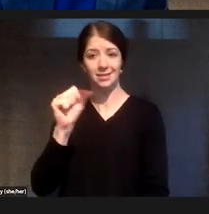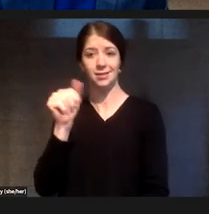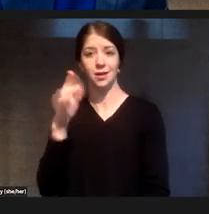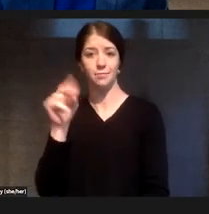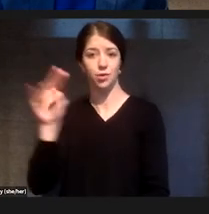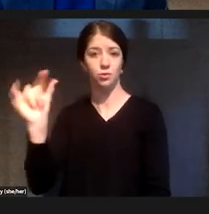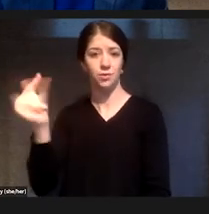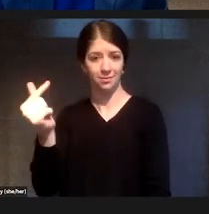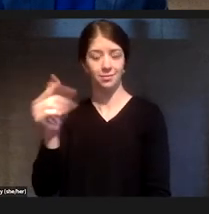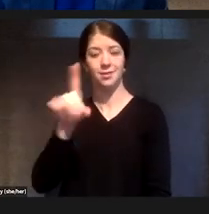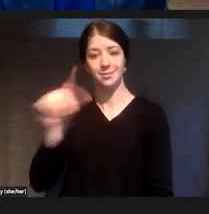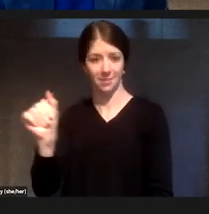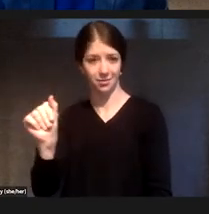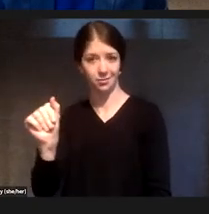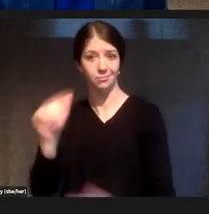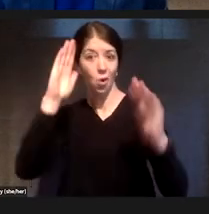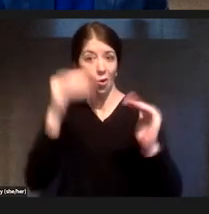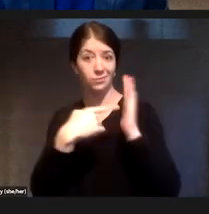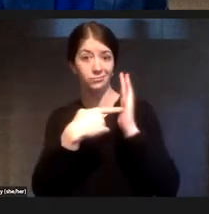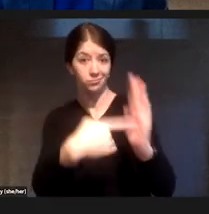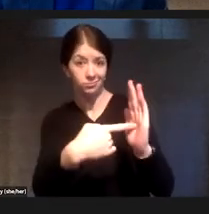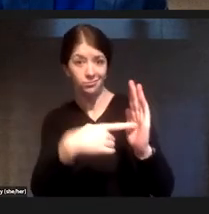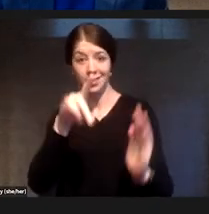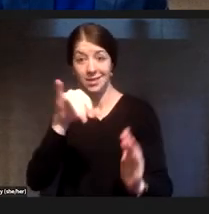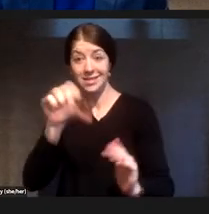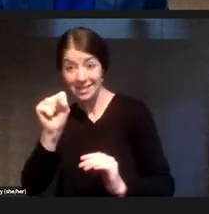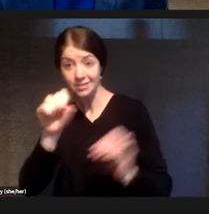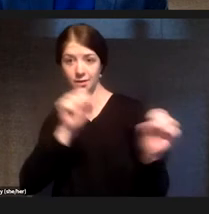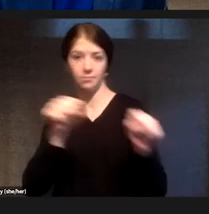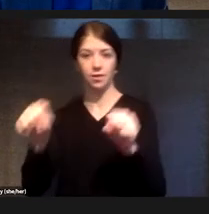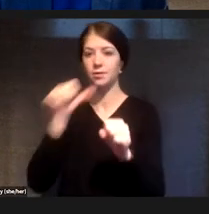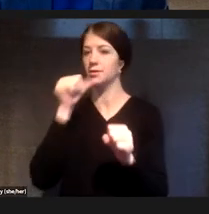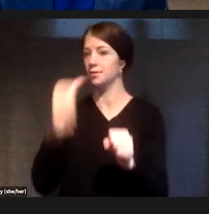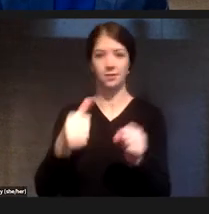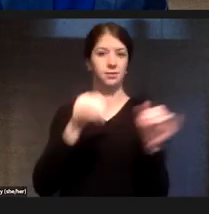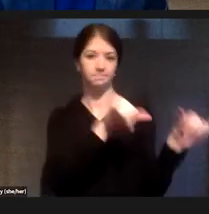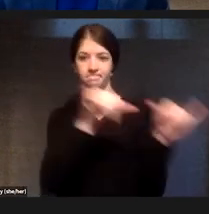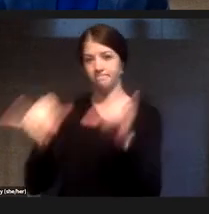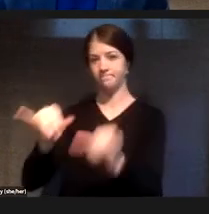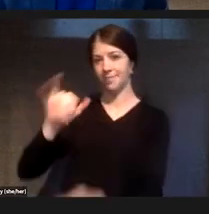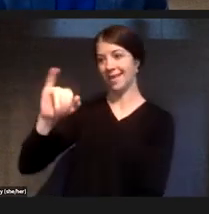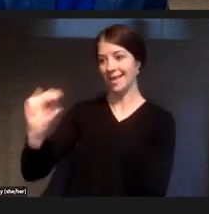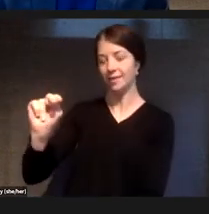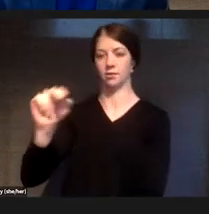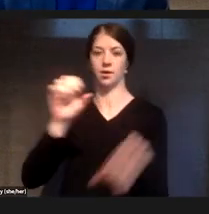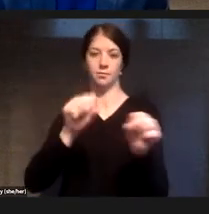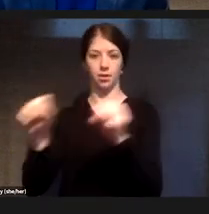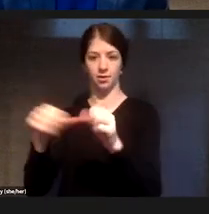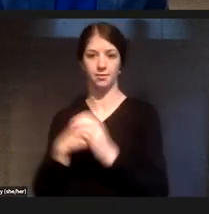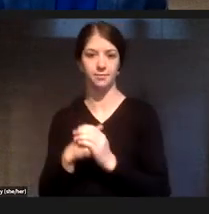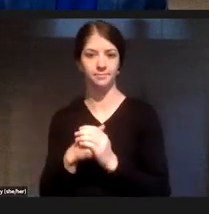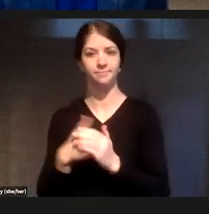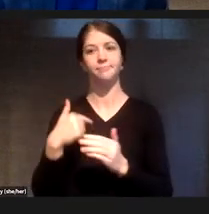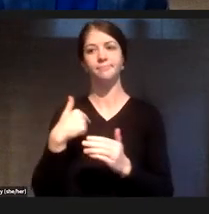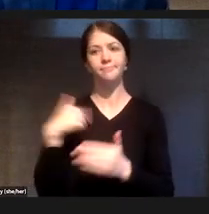to demonstrate that disability is not inability. Now, I tell people that I don't like giving talks. And